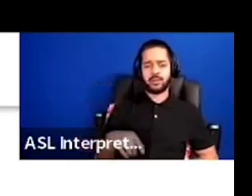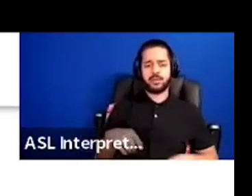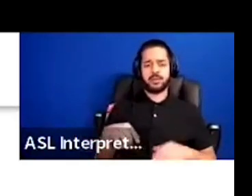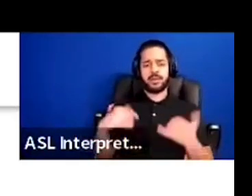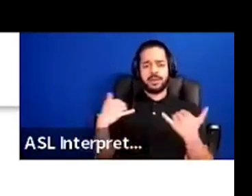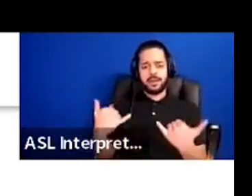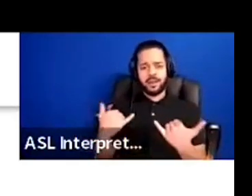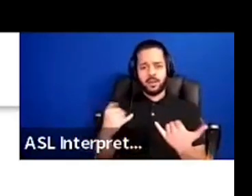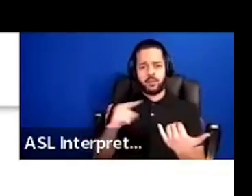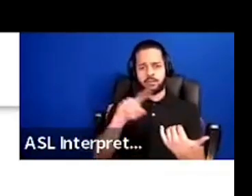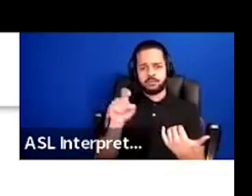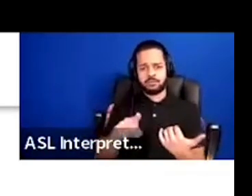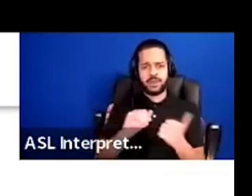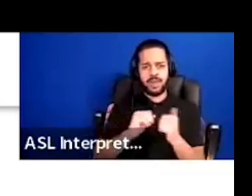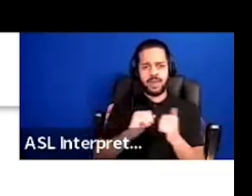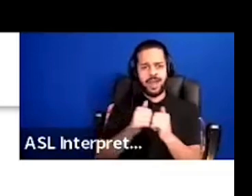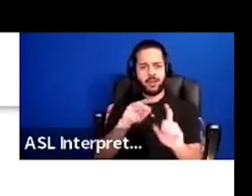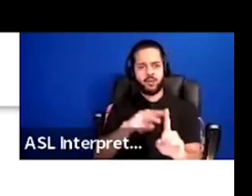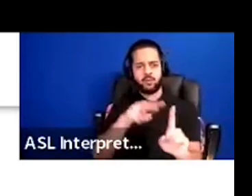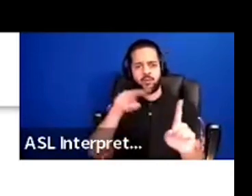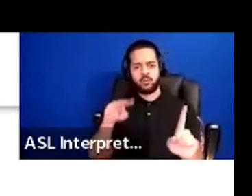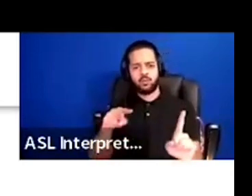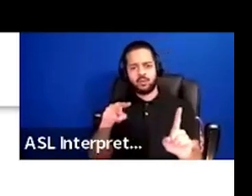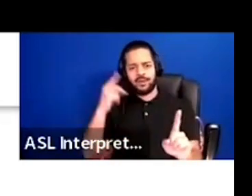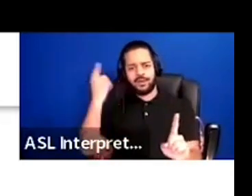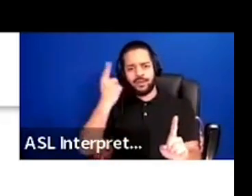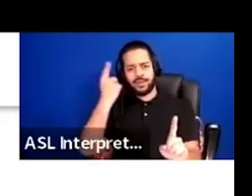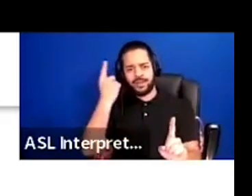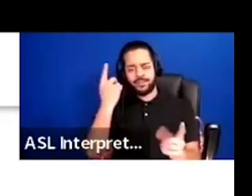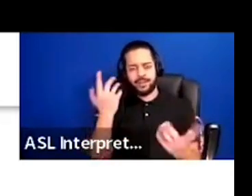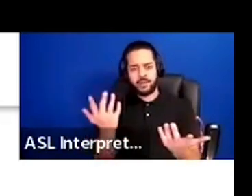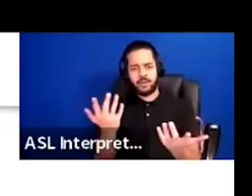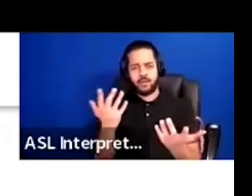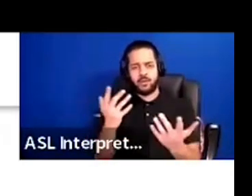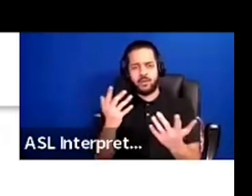does one think about, how does one reconcile